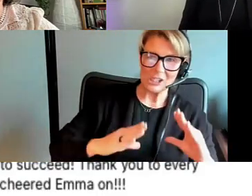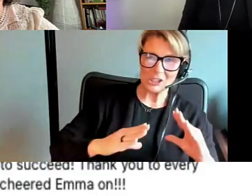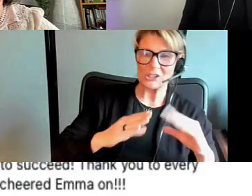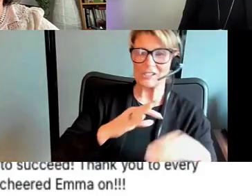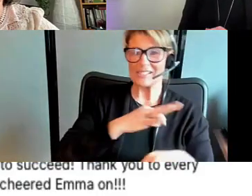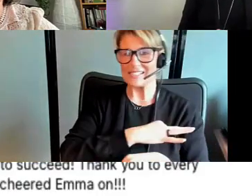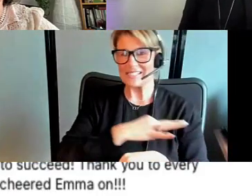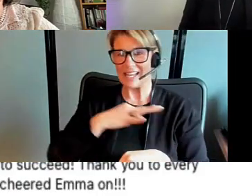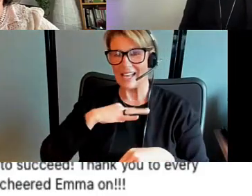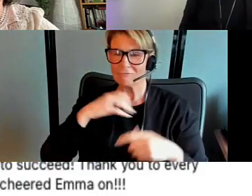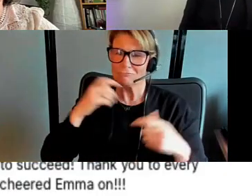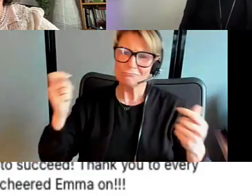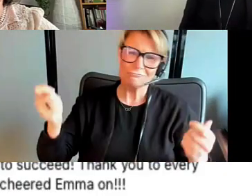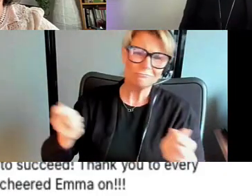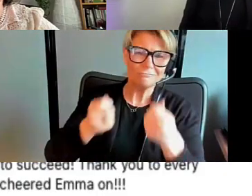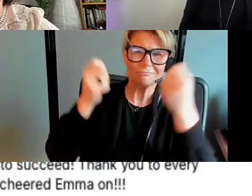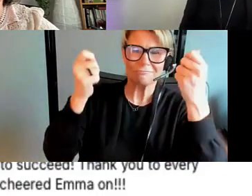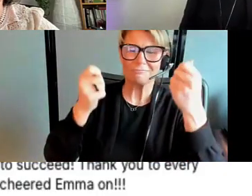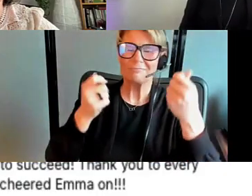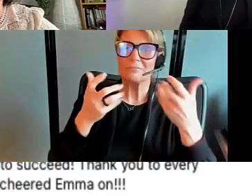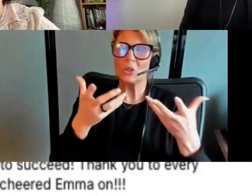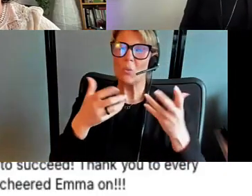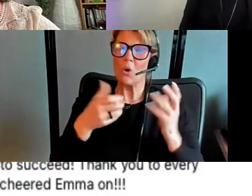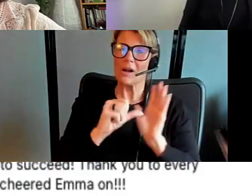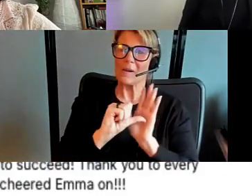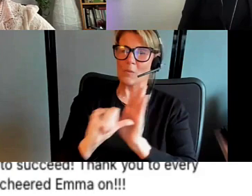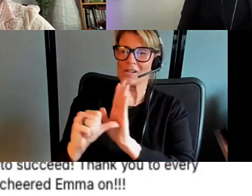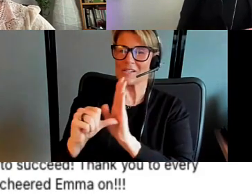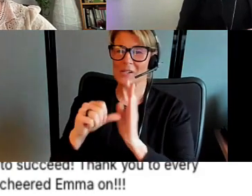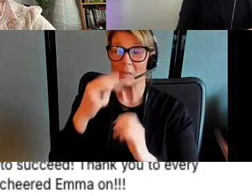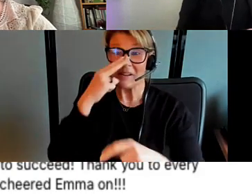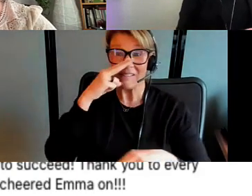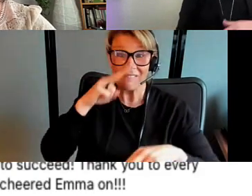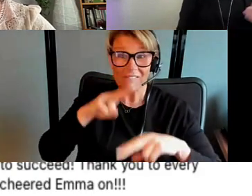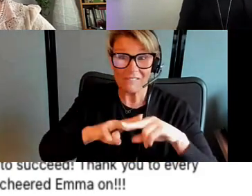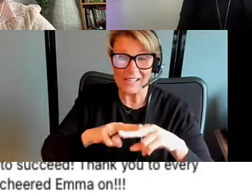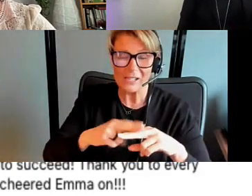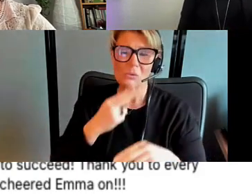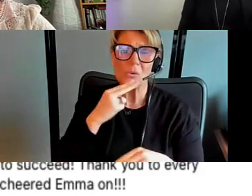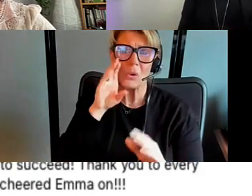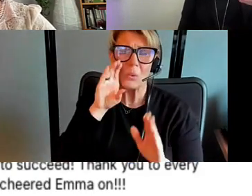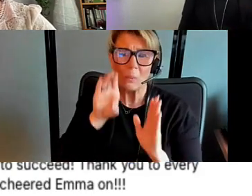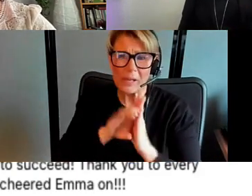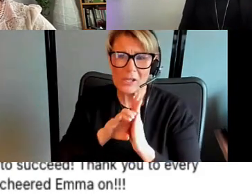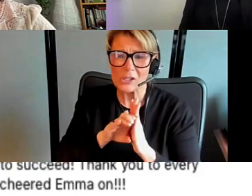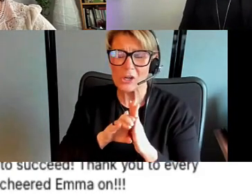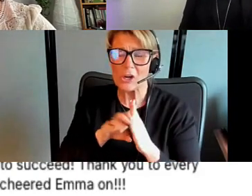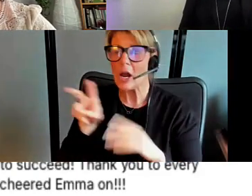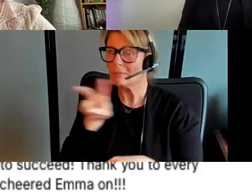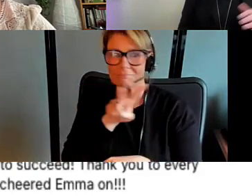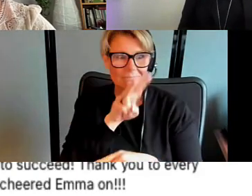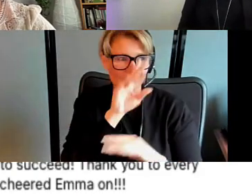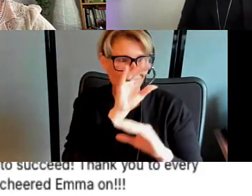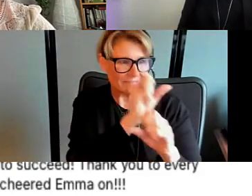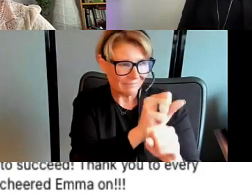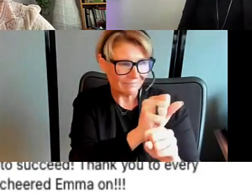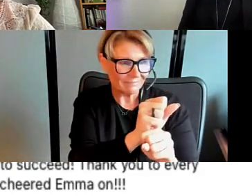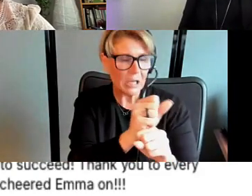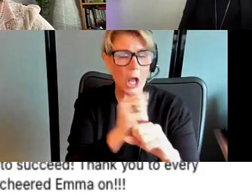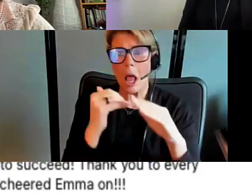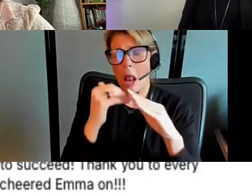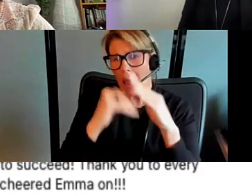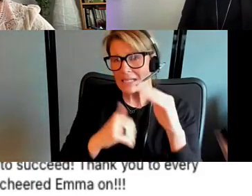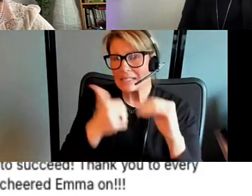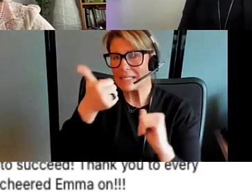fun. It's a really cute picture. It's going to attract people. Again, under 10,000 views, but